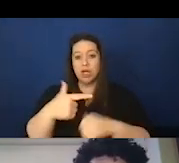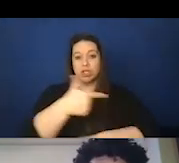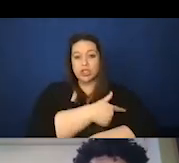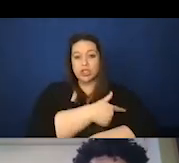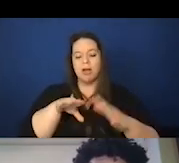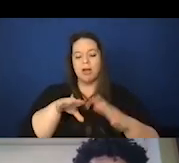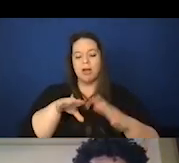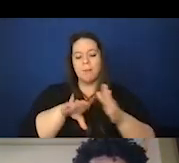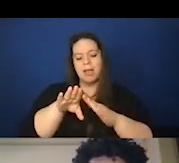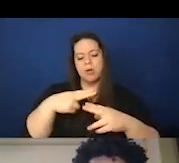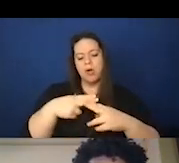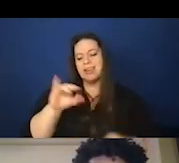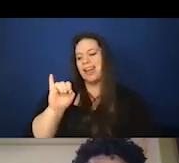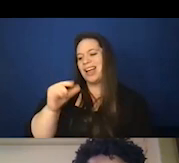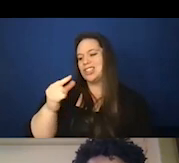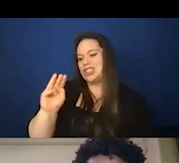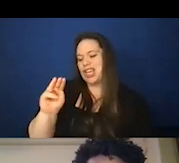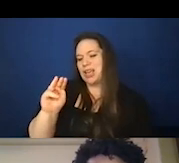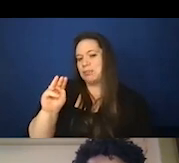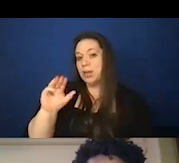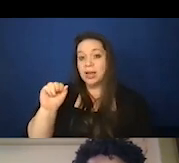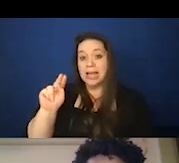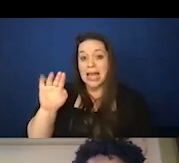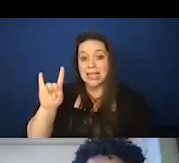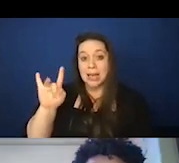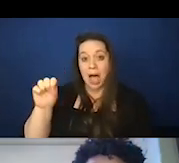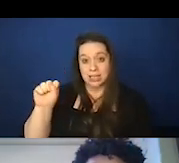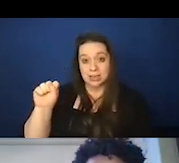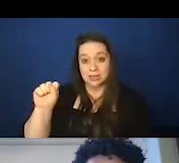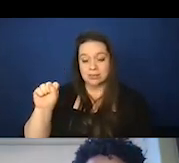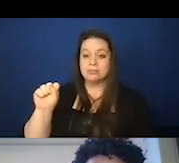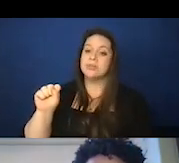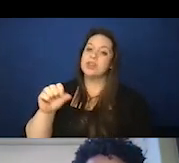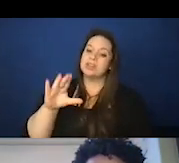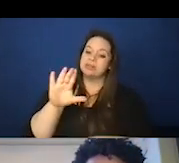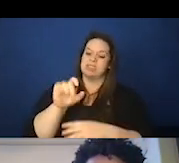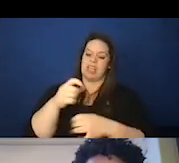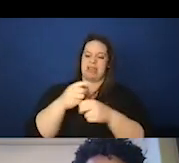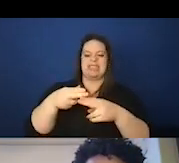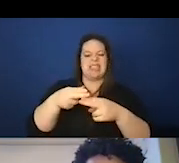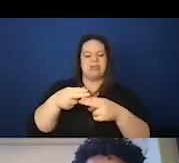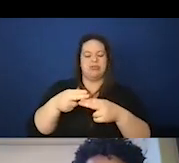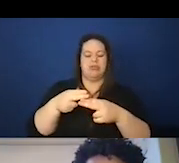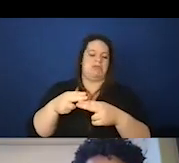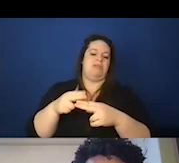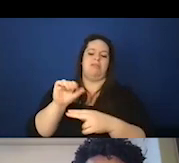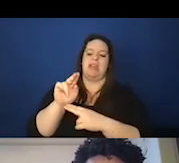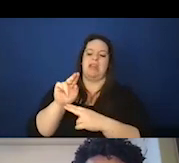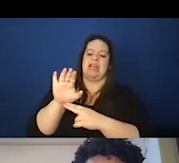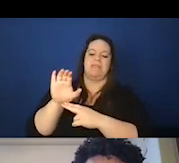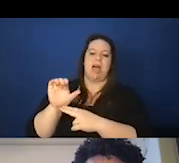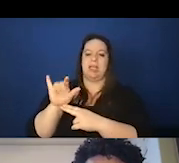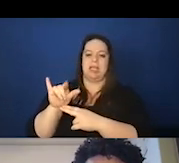making temporary antibody coverage. With the second shot, we're probably developing more of the IgG. These are